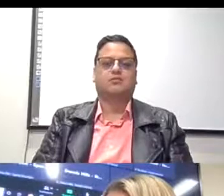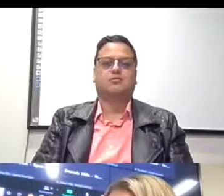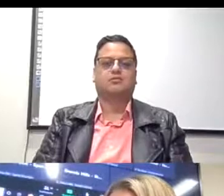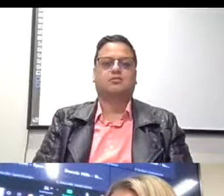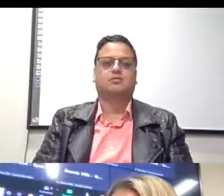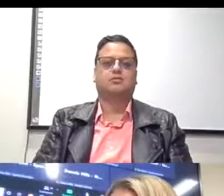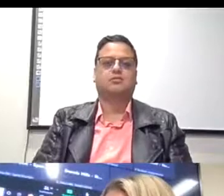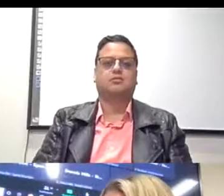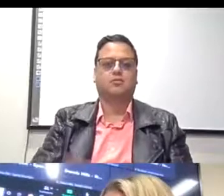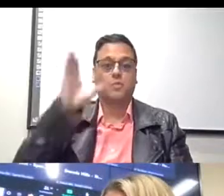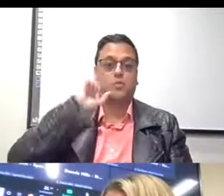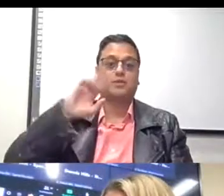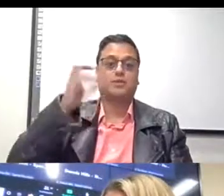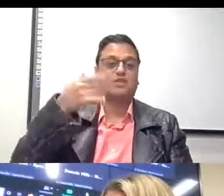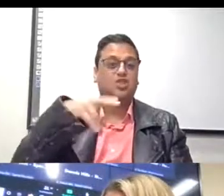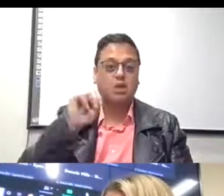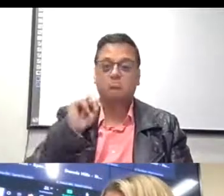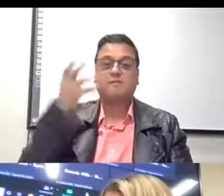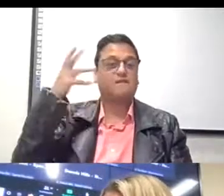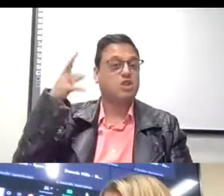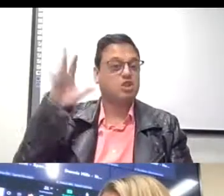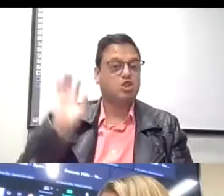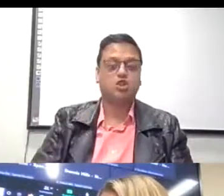Okay, President Chin, we have no other hands for public comment.